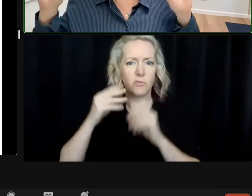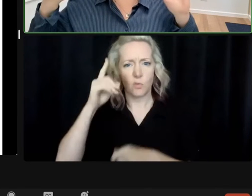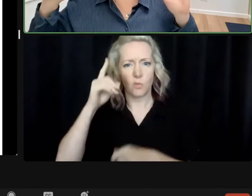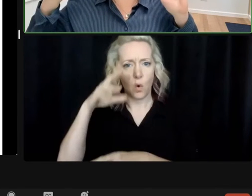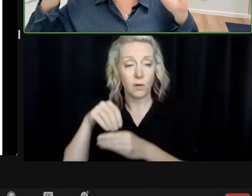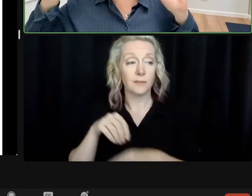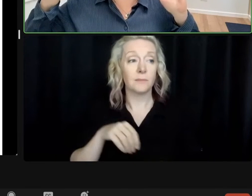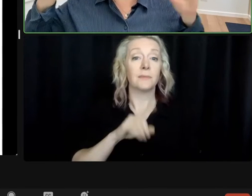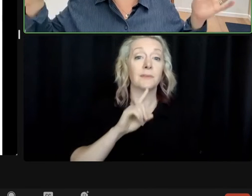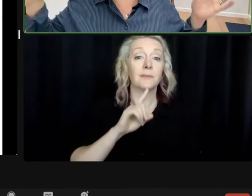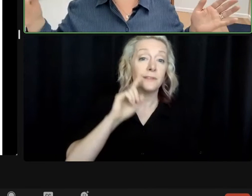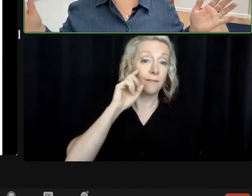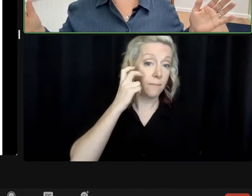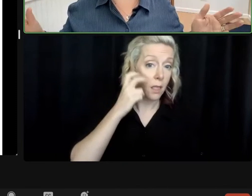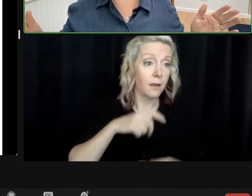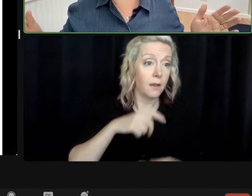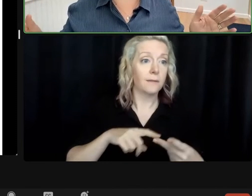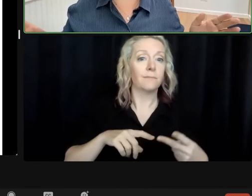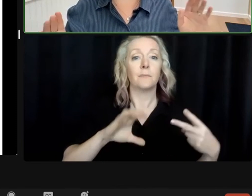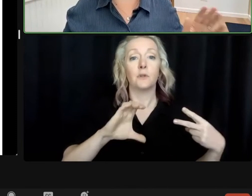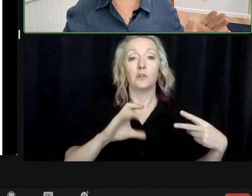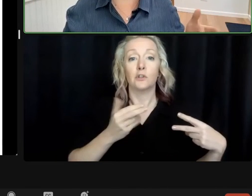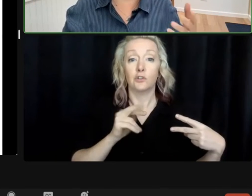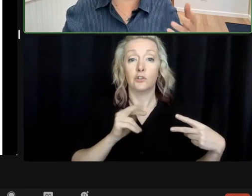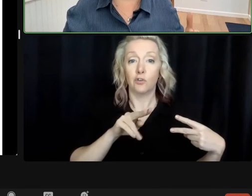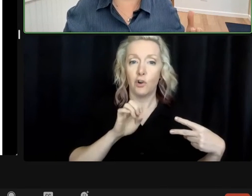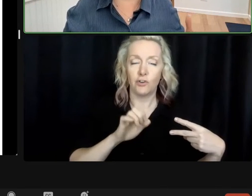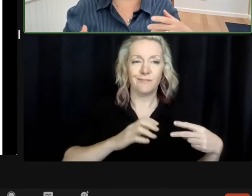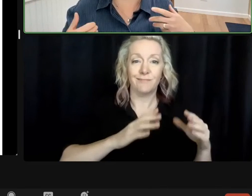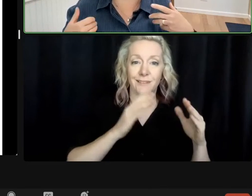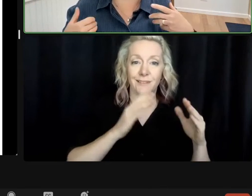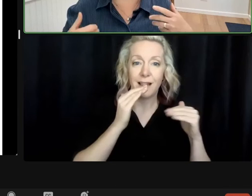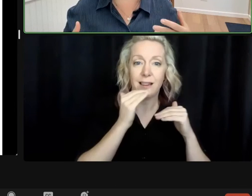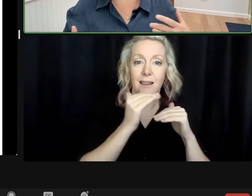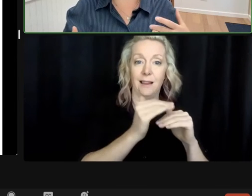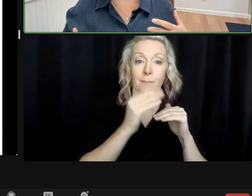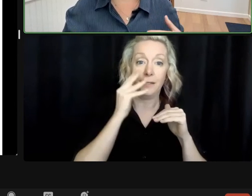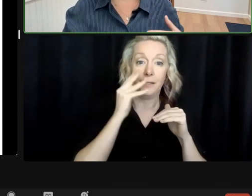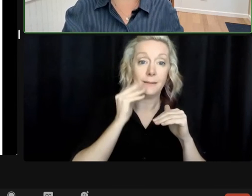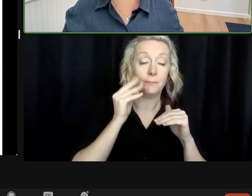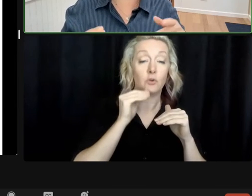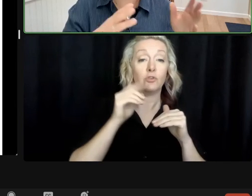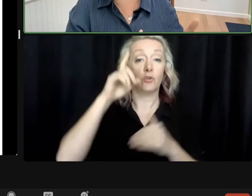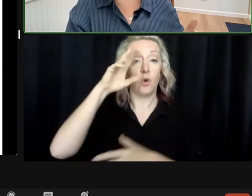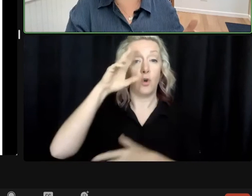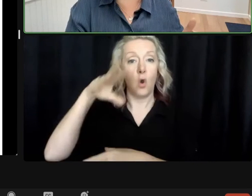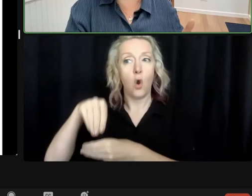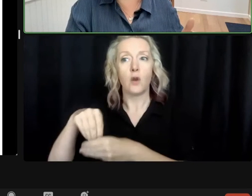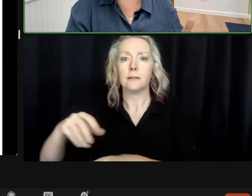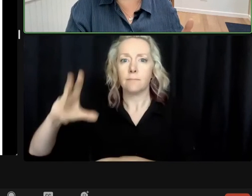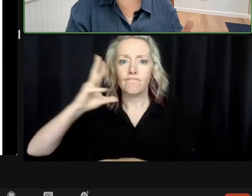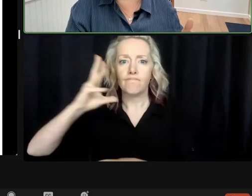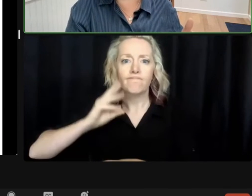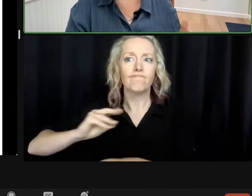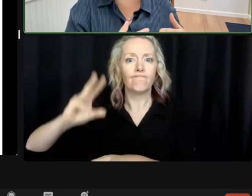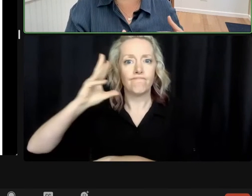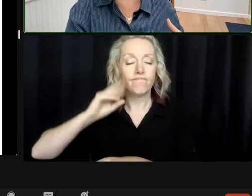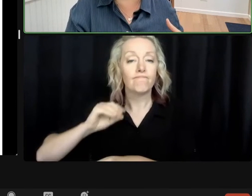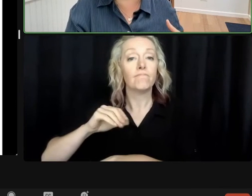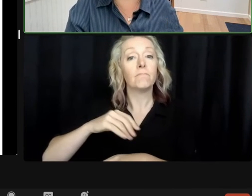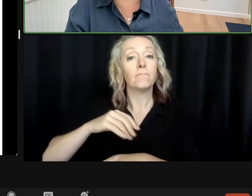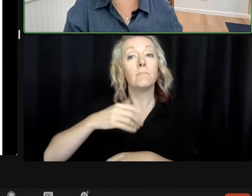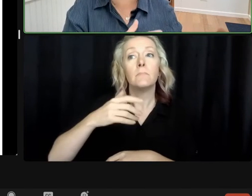great, the increased awareness of autism in the last decade or two is phenomenal. But because everybody recognizes it